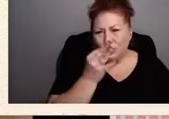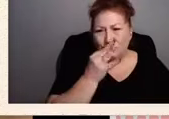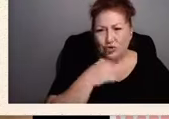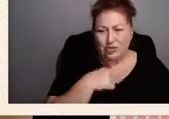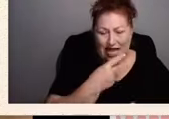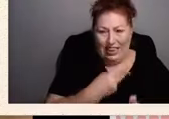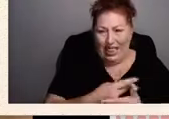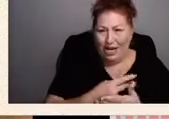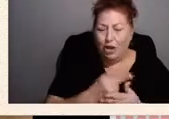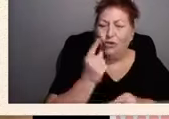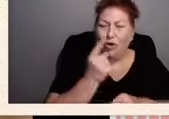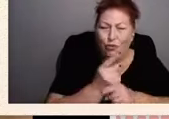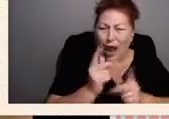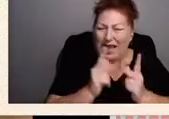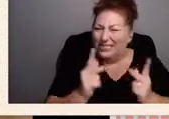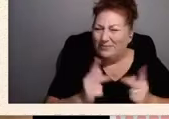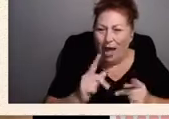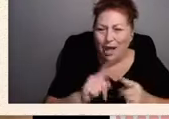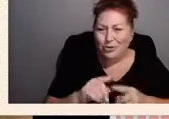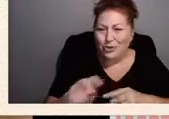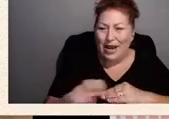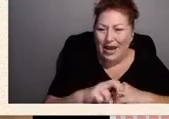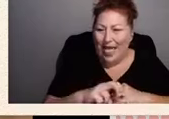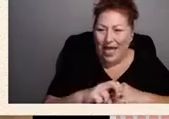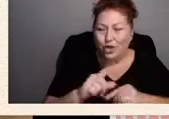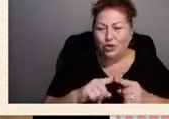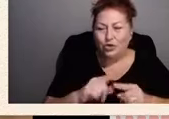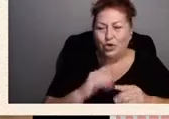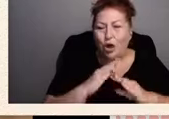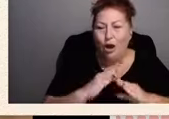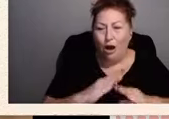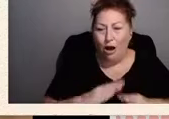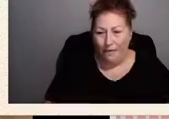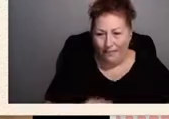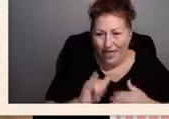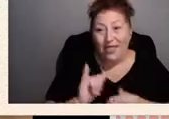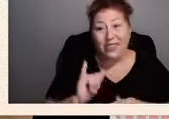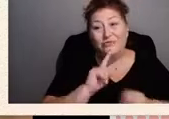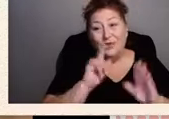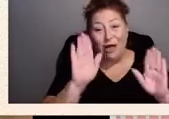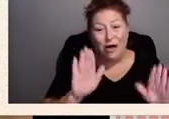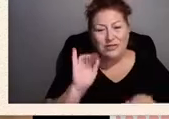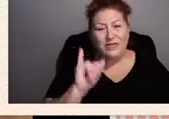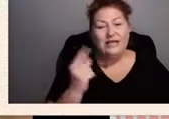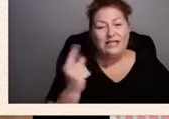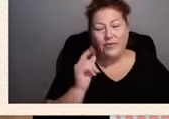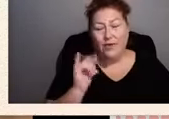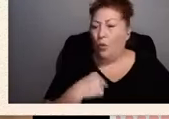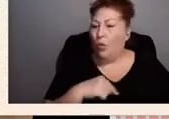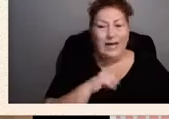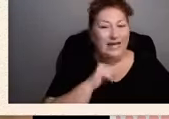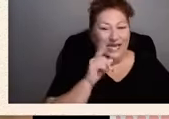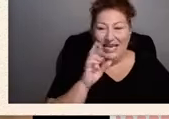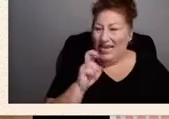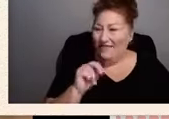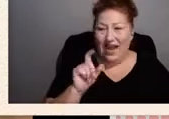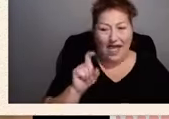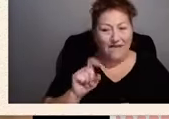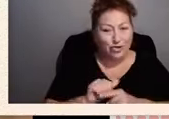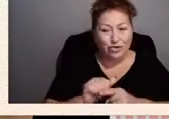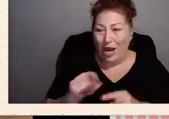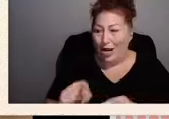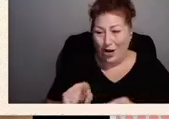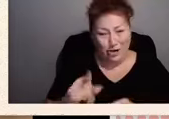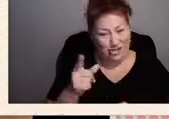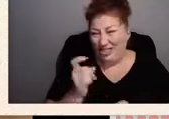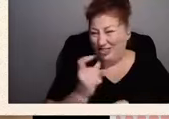spot to lay at to to calm those, which is awesome. And that was something that we didn't even have to train her to do. She just figured out because she knows